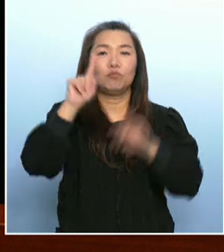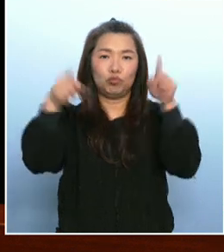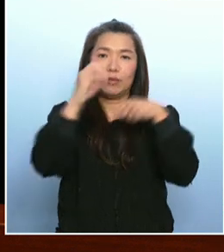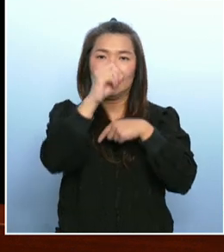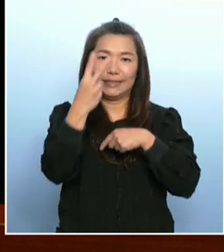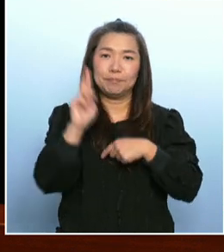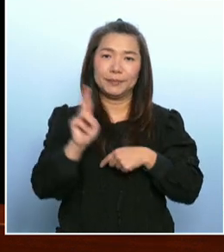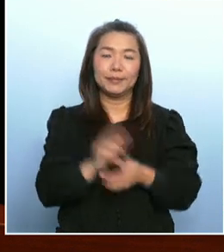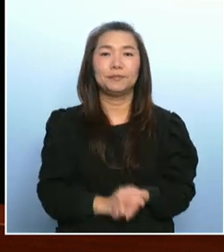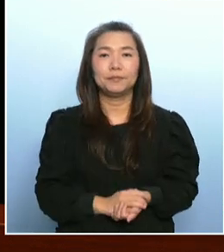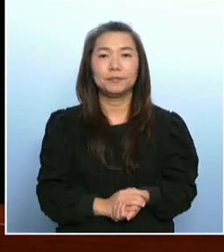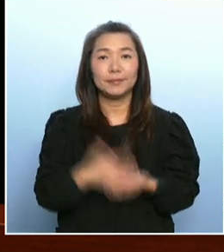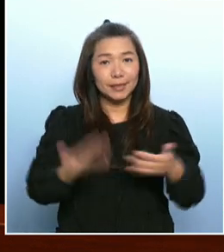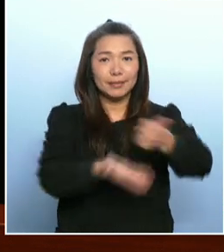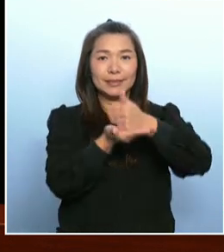1420/25/02.